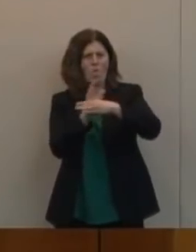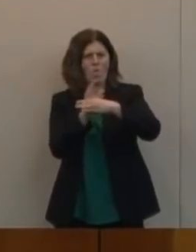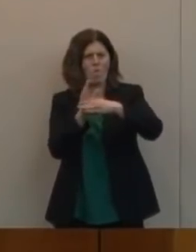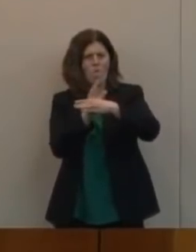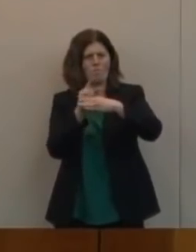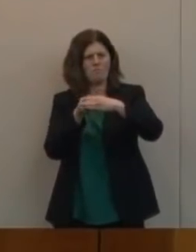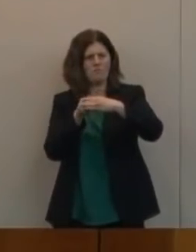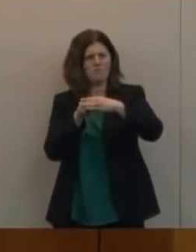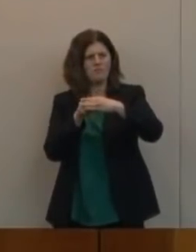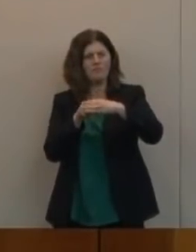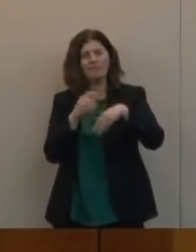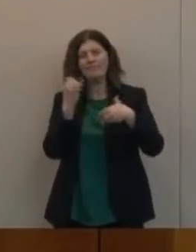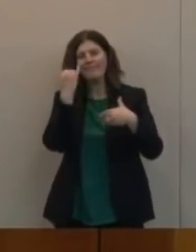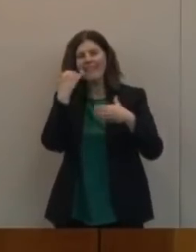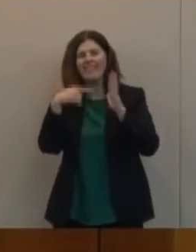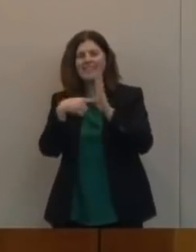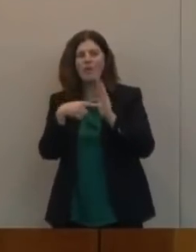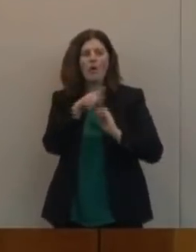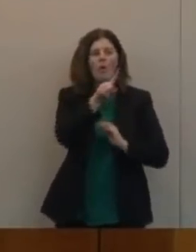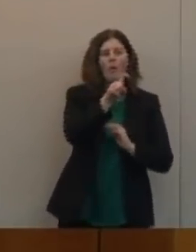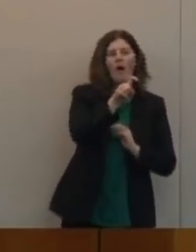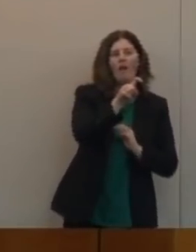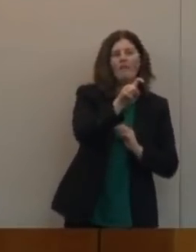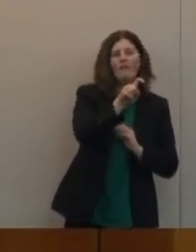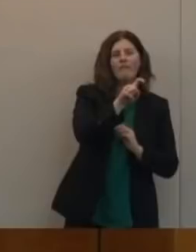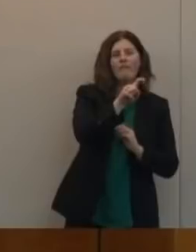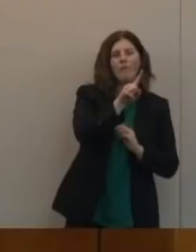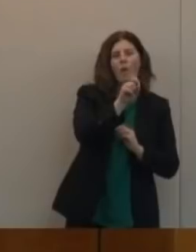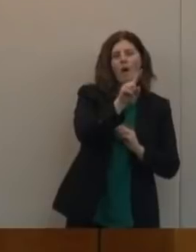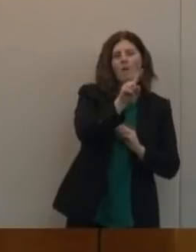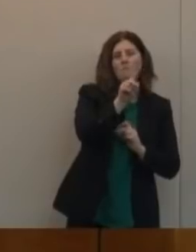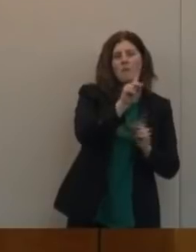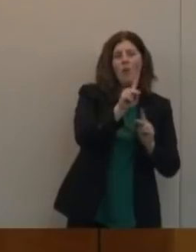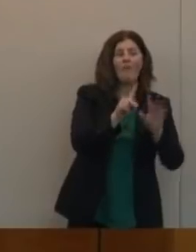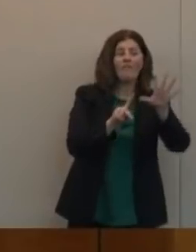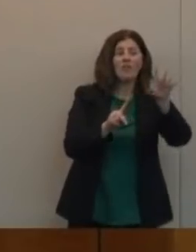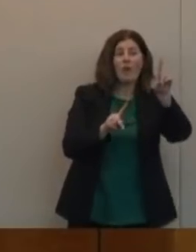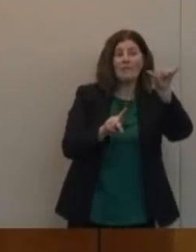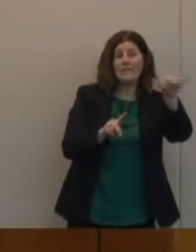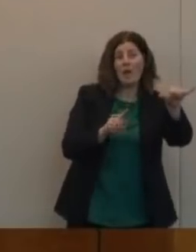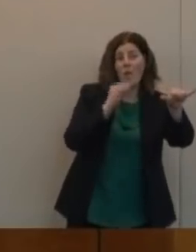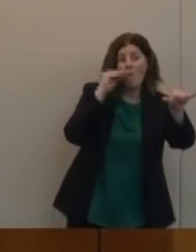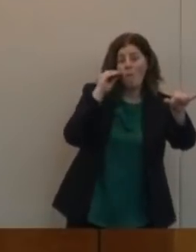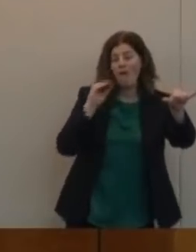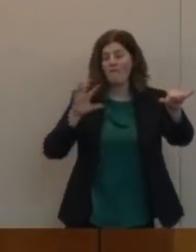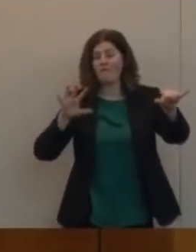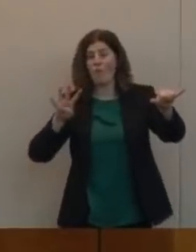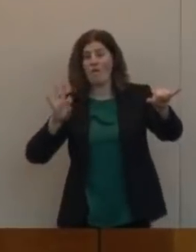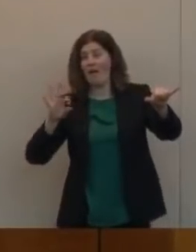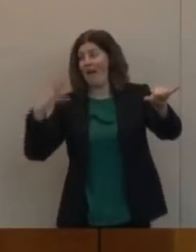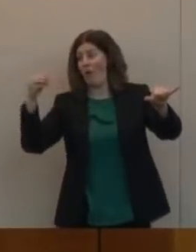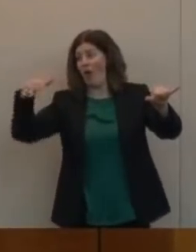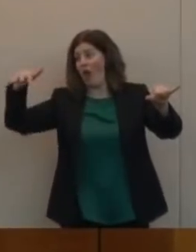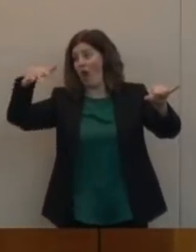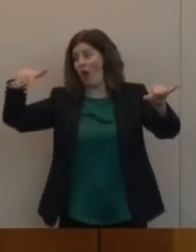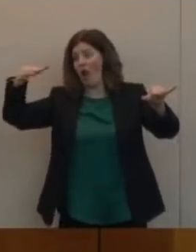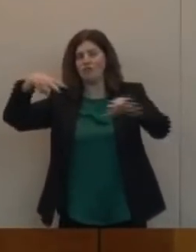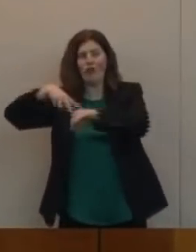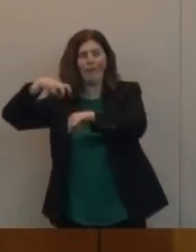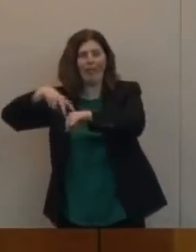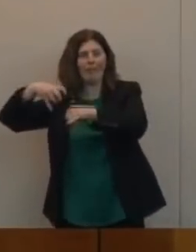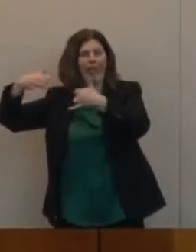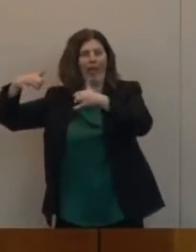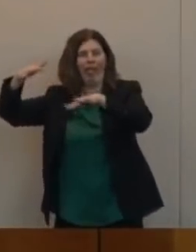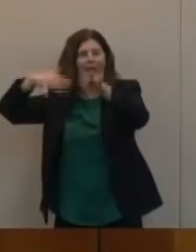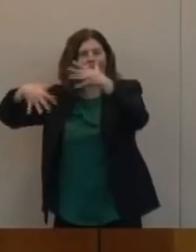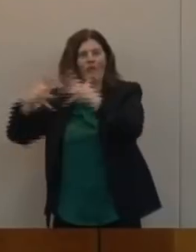You know, if you have 101 people and 51 of them are staying at home, and the rest of them are out and about on trampolines or